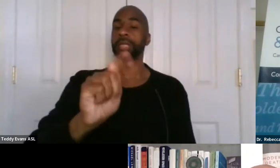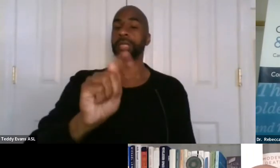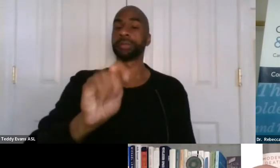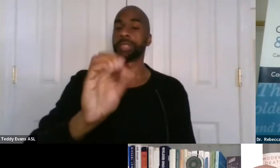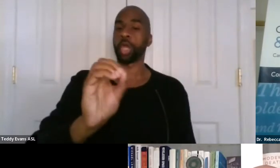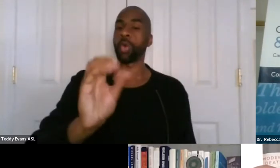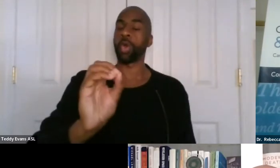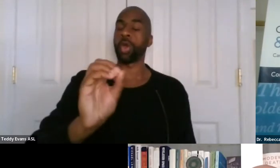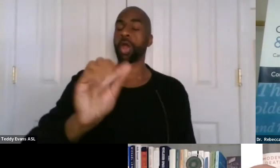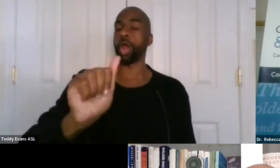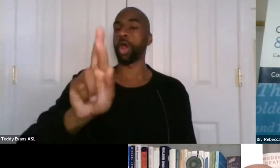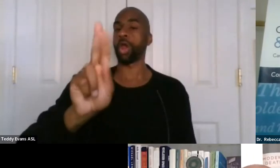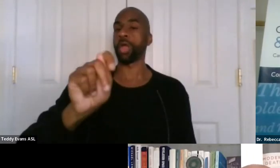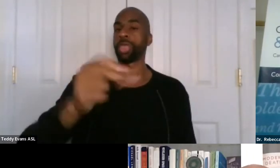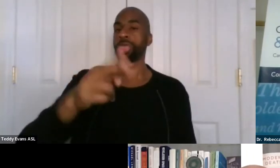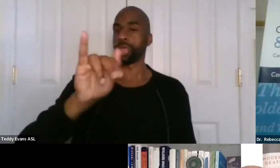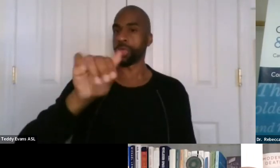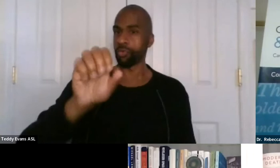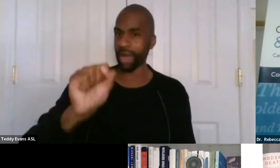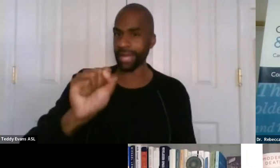as fibromyalgia or